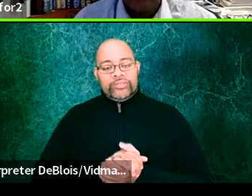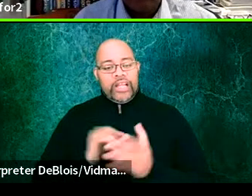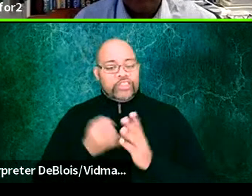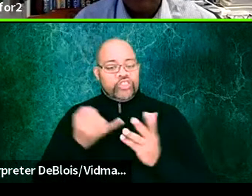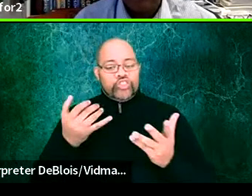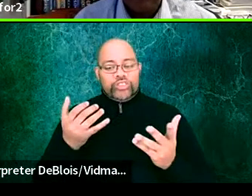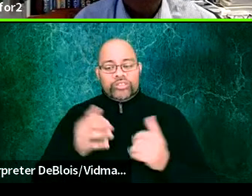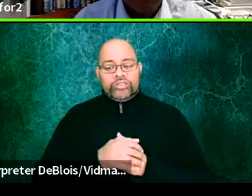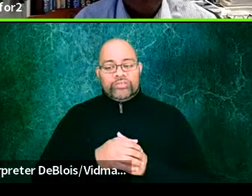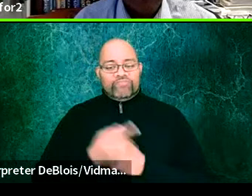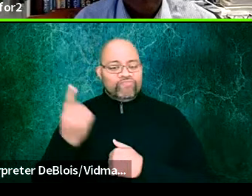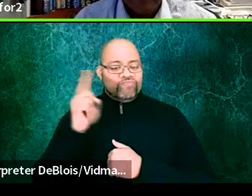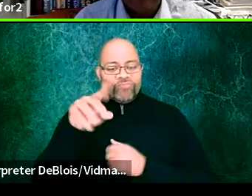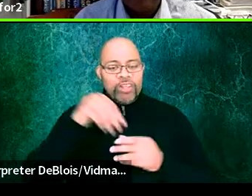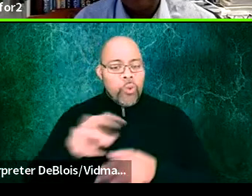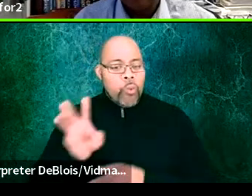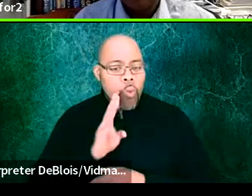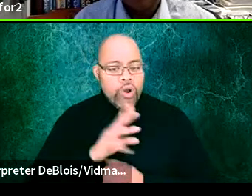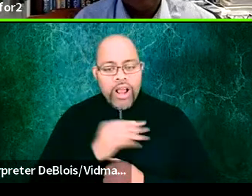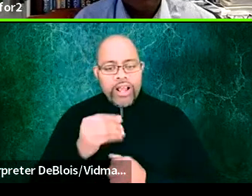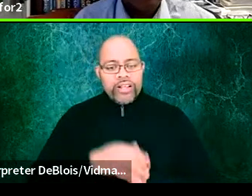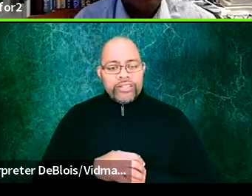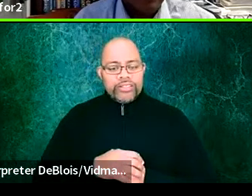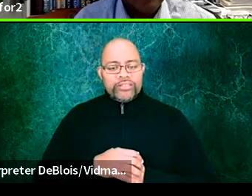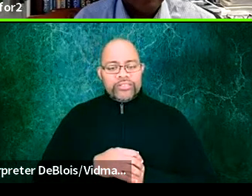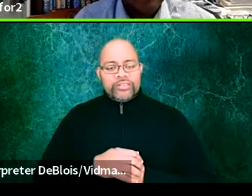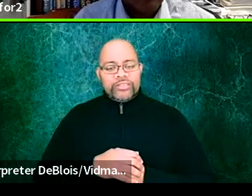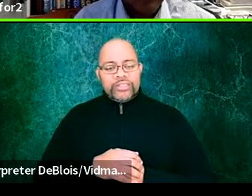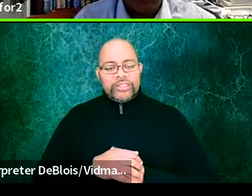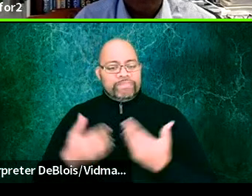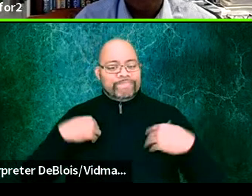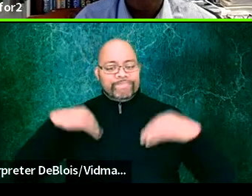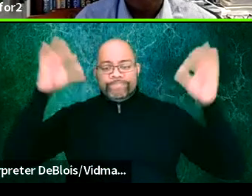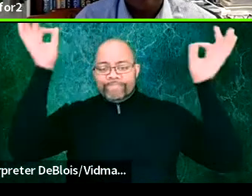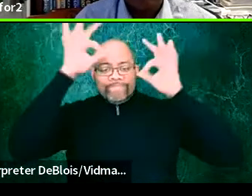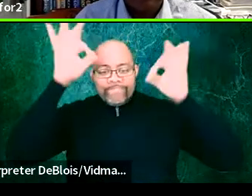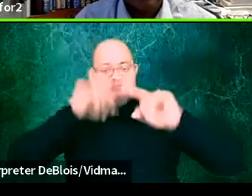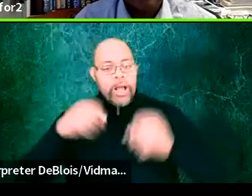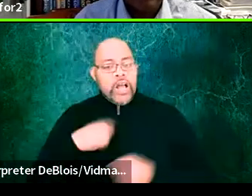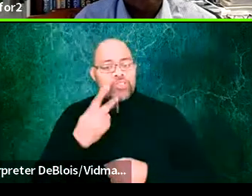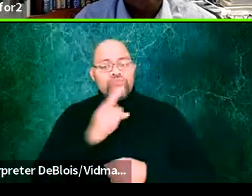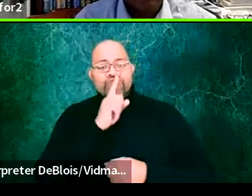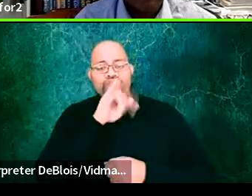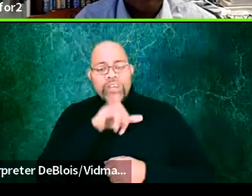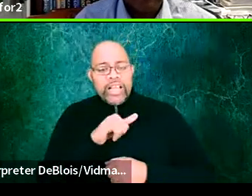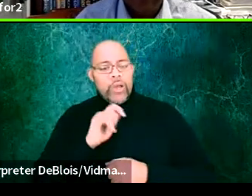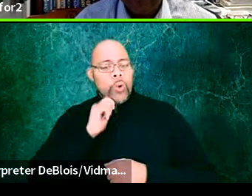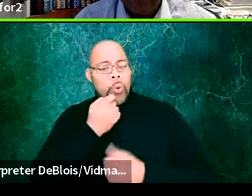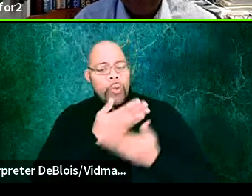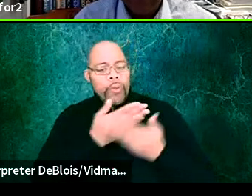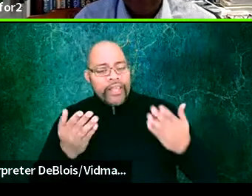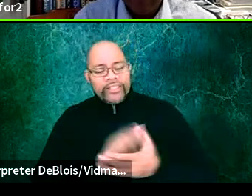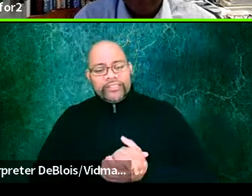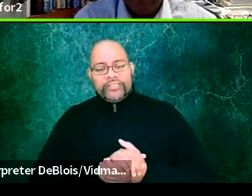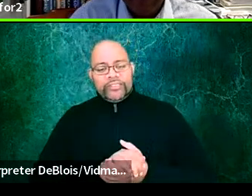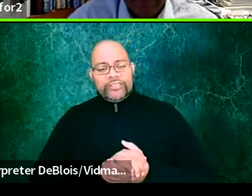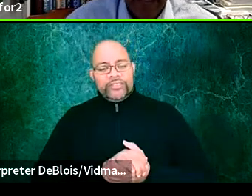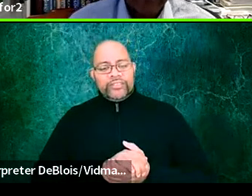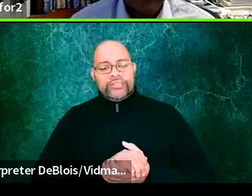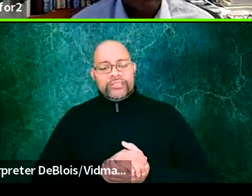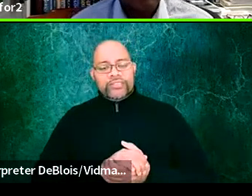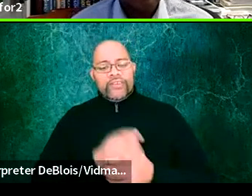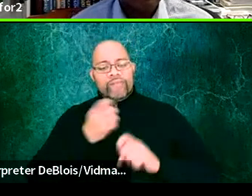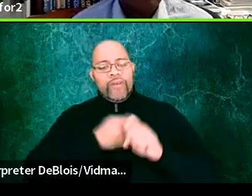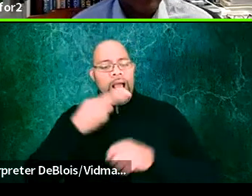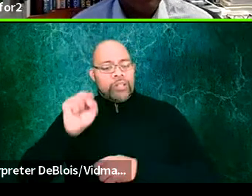kind of went in the water and, clueless, but saw really, really neat things from the